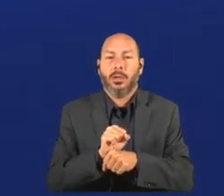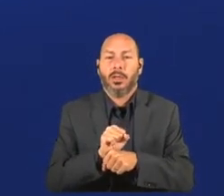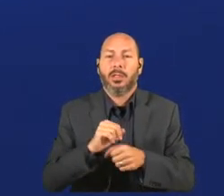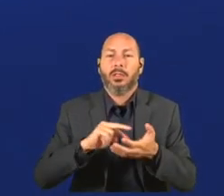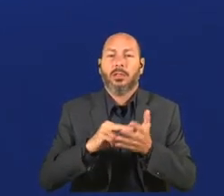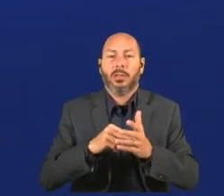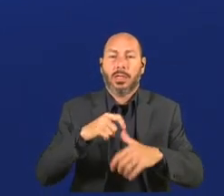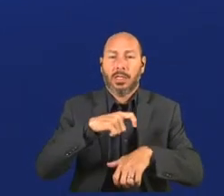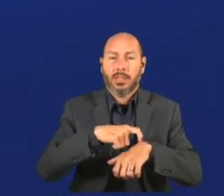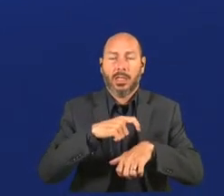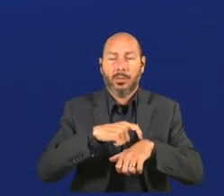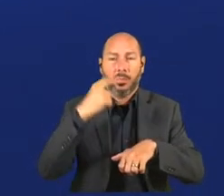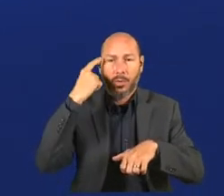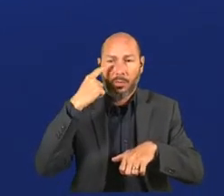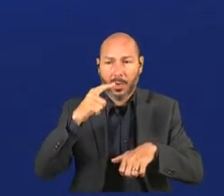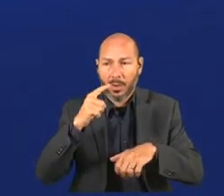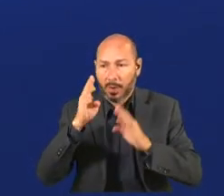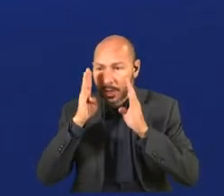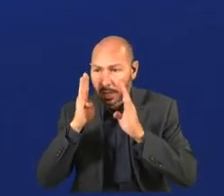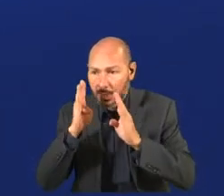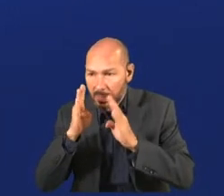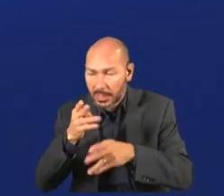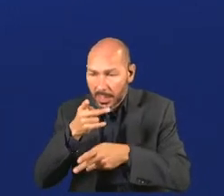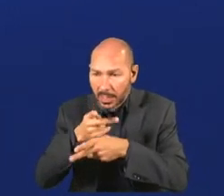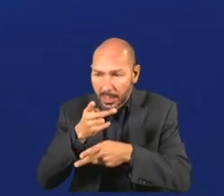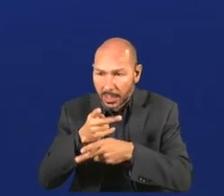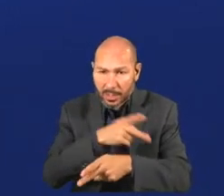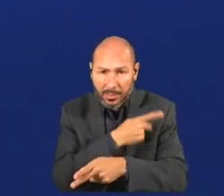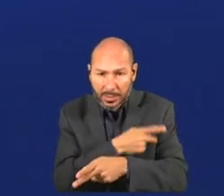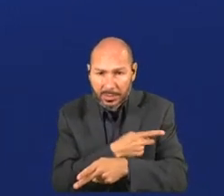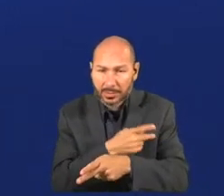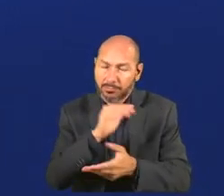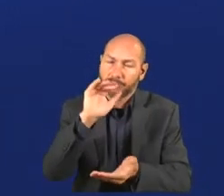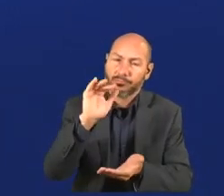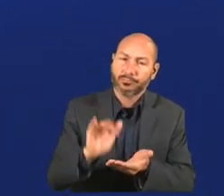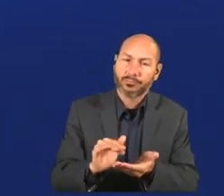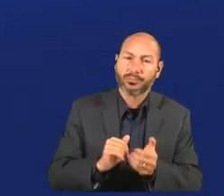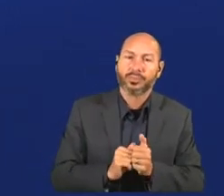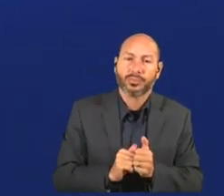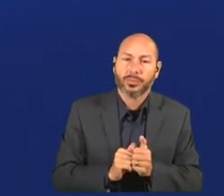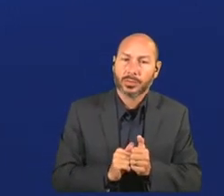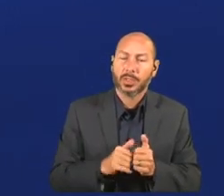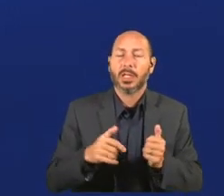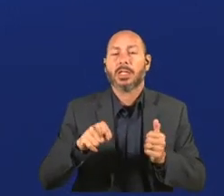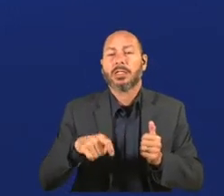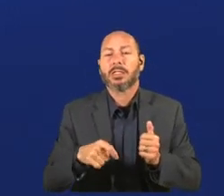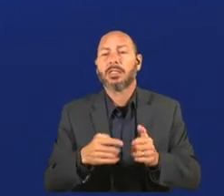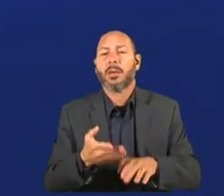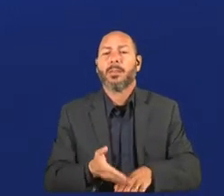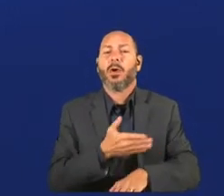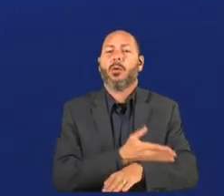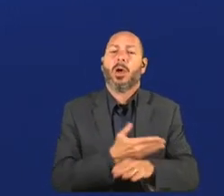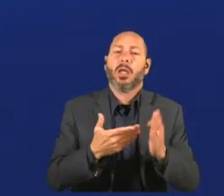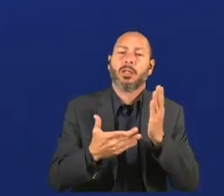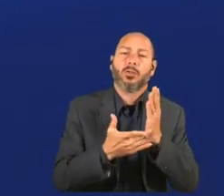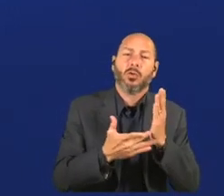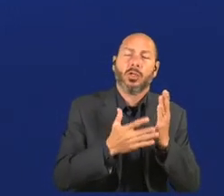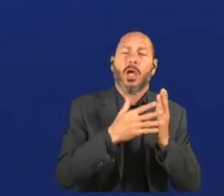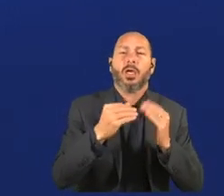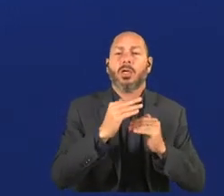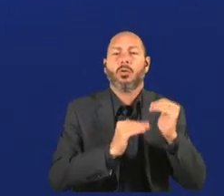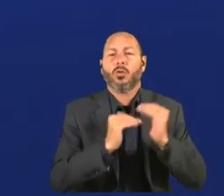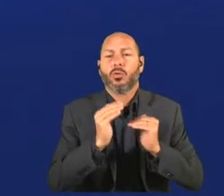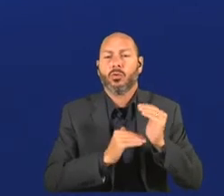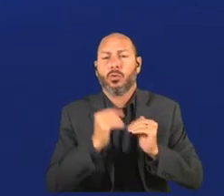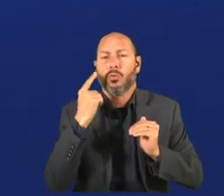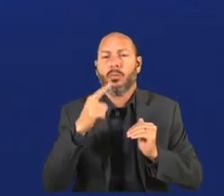patients. So improving the underlying technology infrastructure that these healthcare workforce operates in